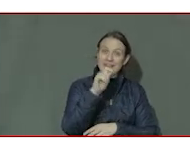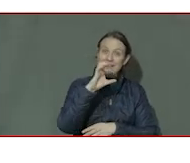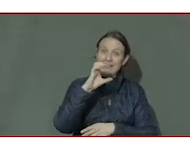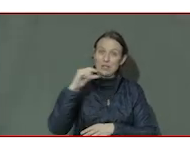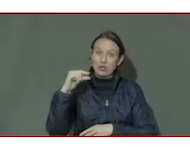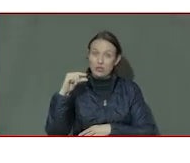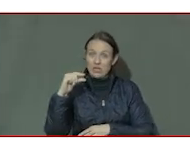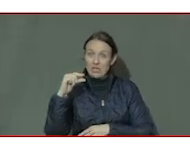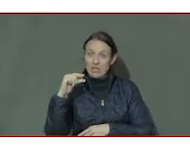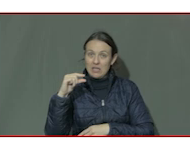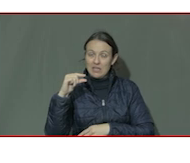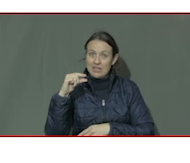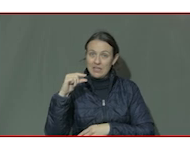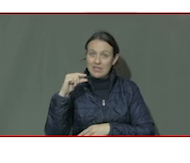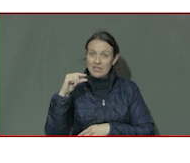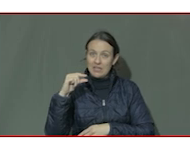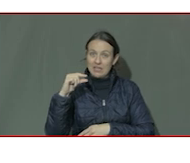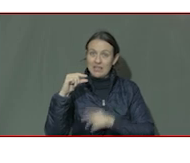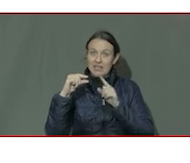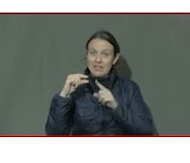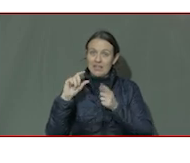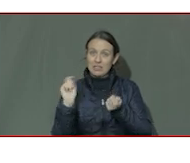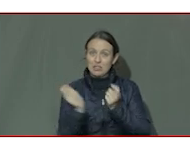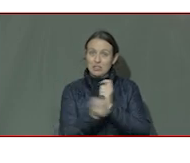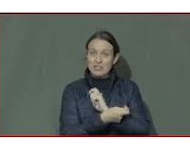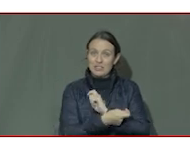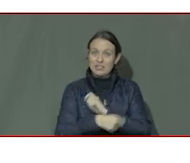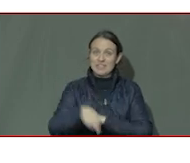TC gene, changes to